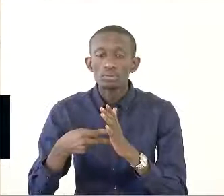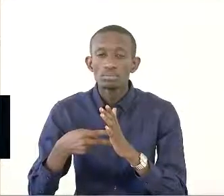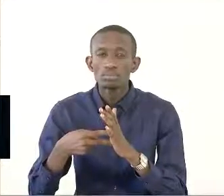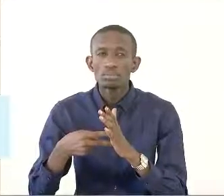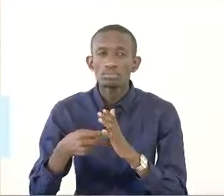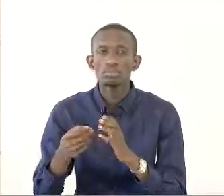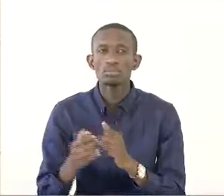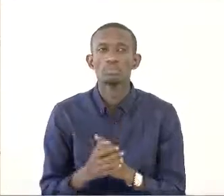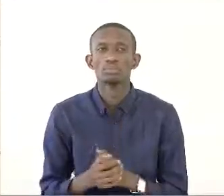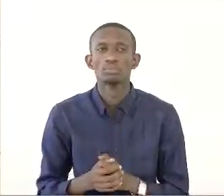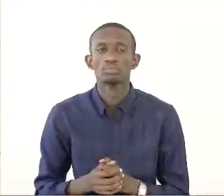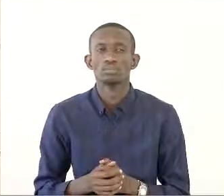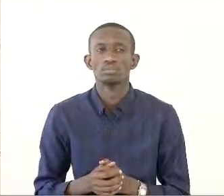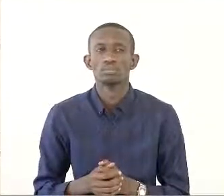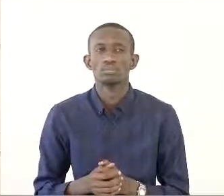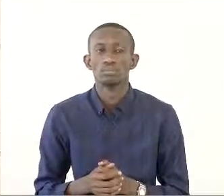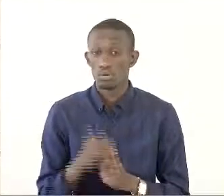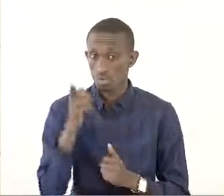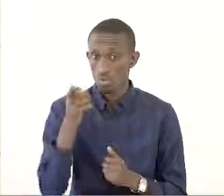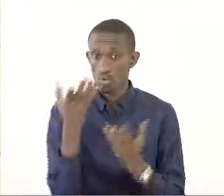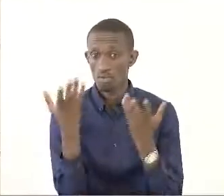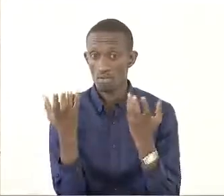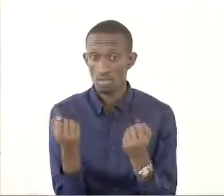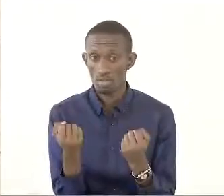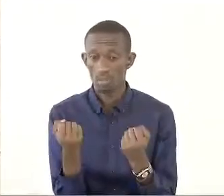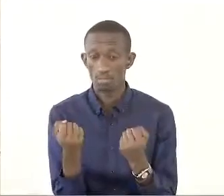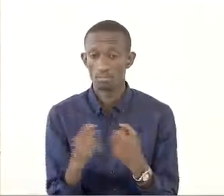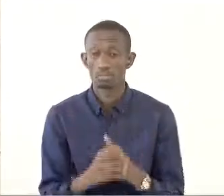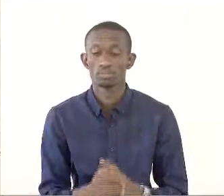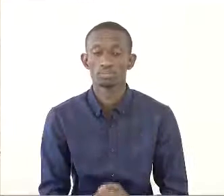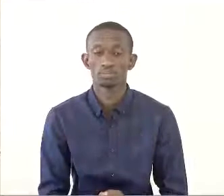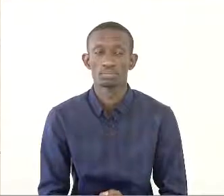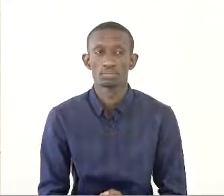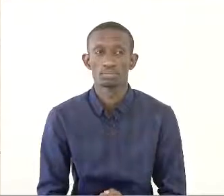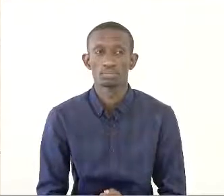that you have